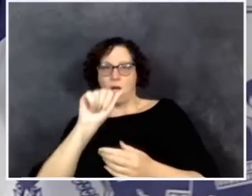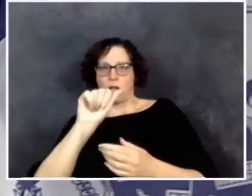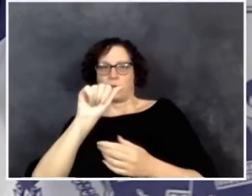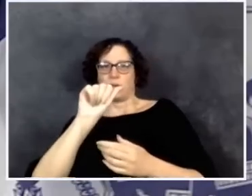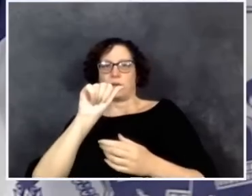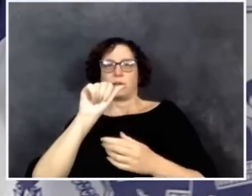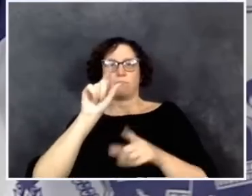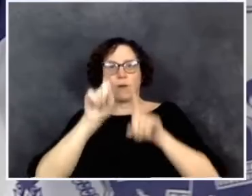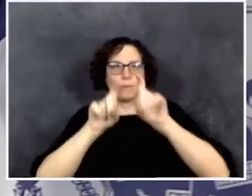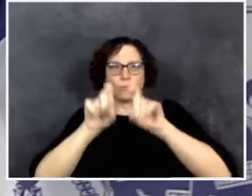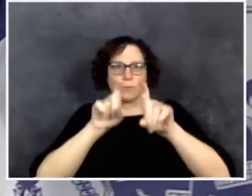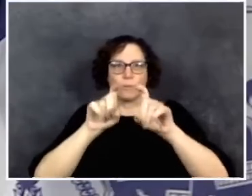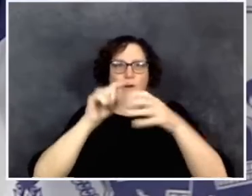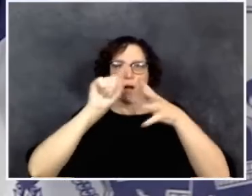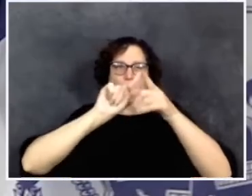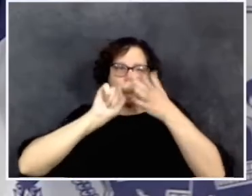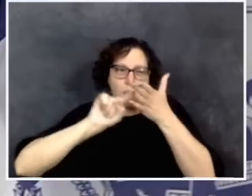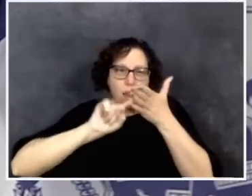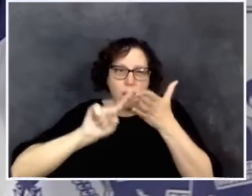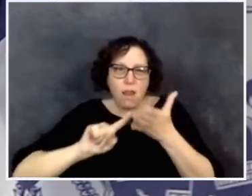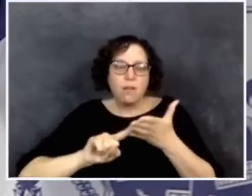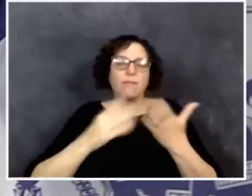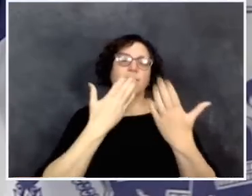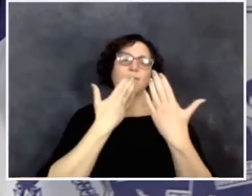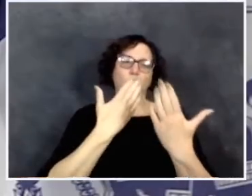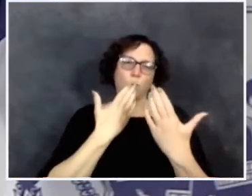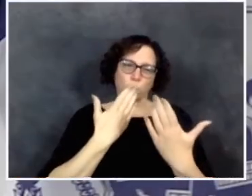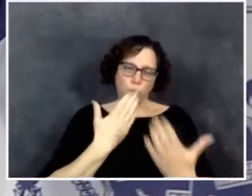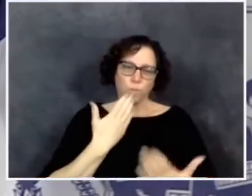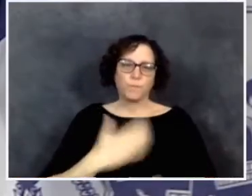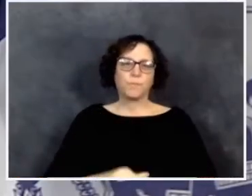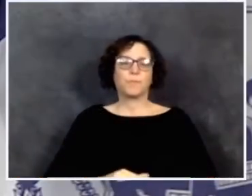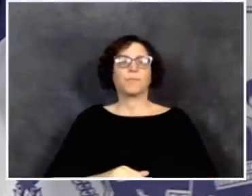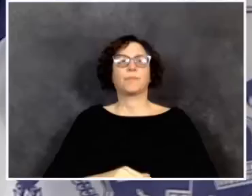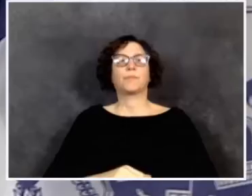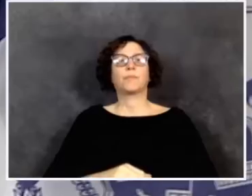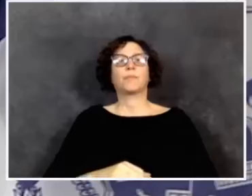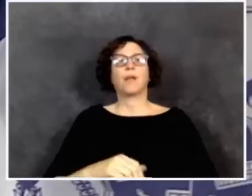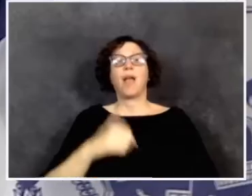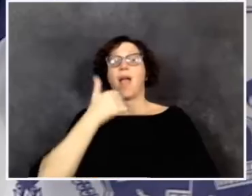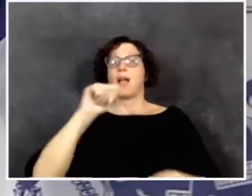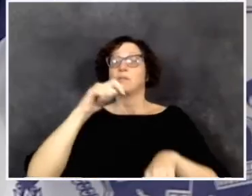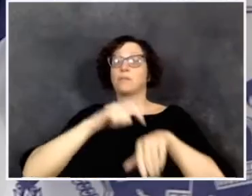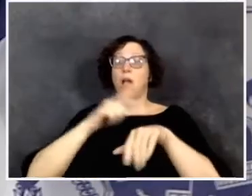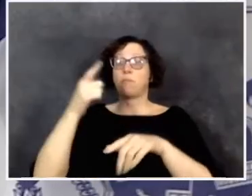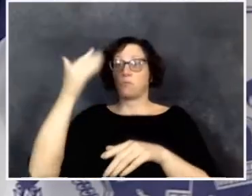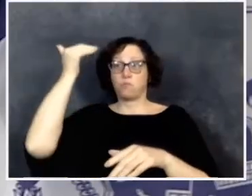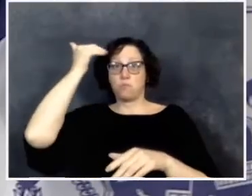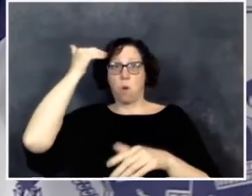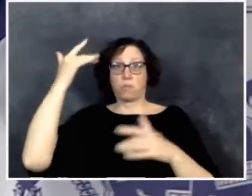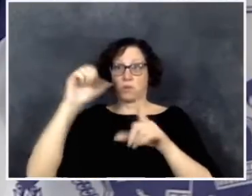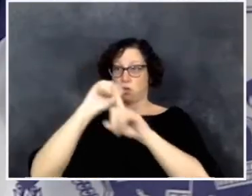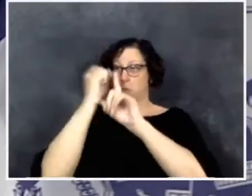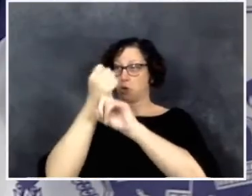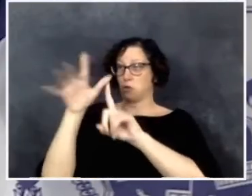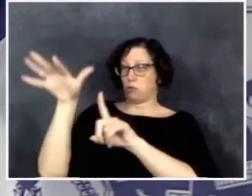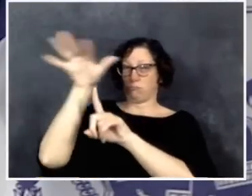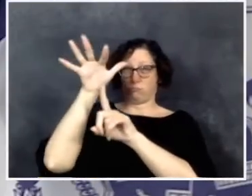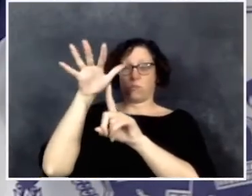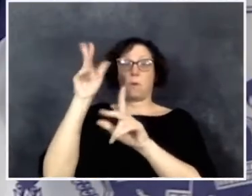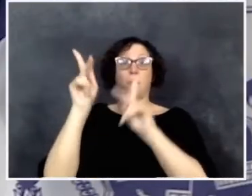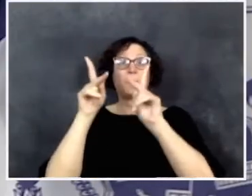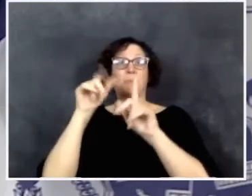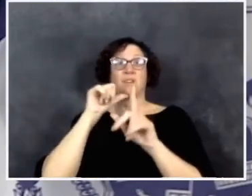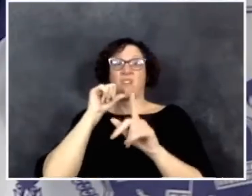Anytime you find folks who are not getting food, we need to know about it. We need to fix it. This is a